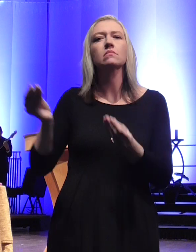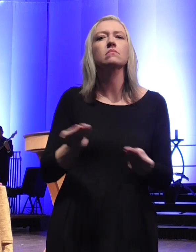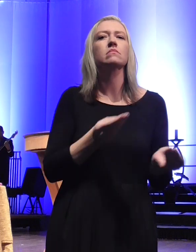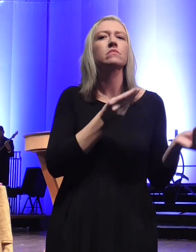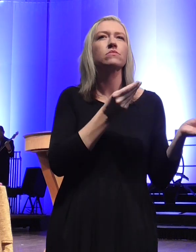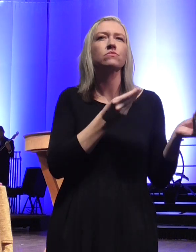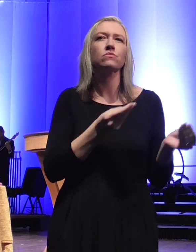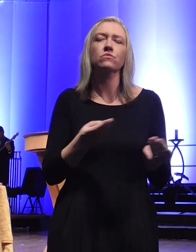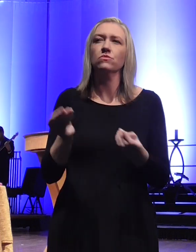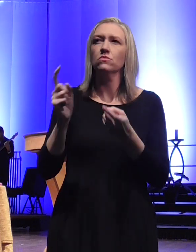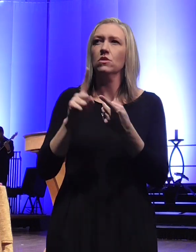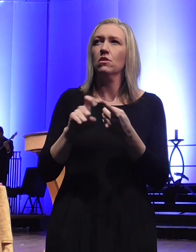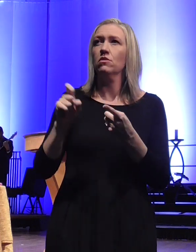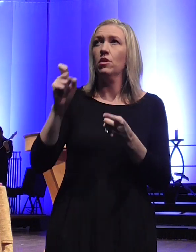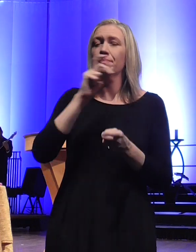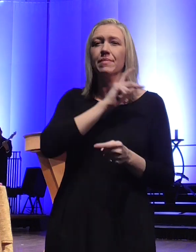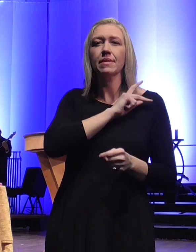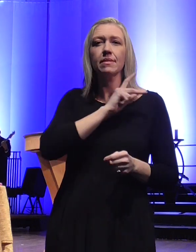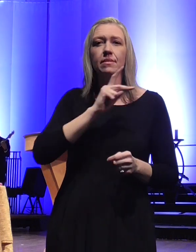malachei